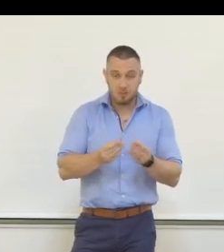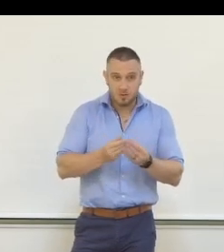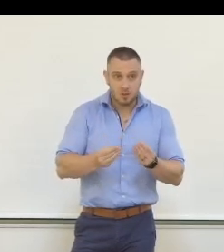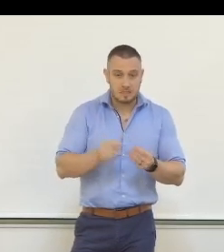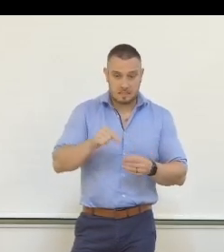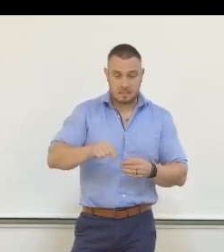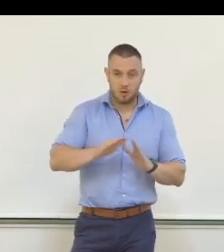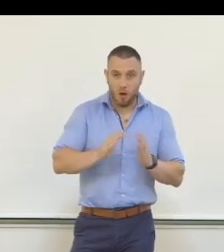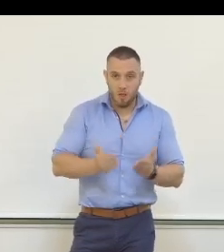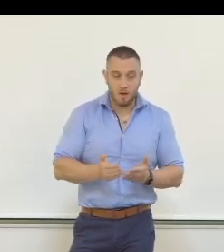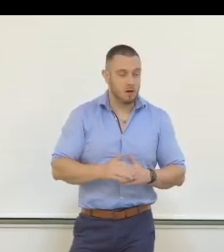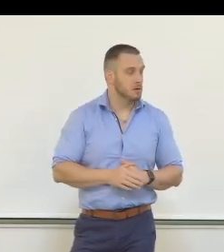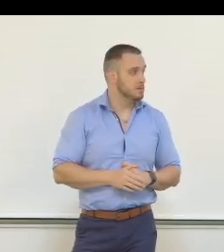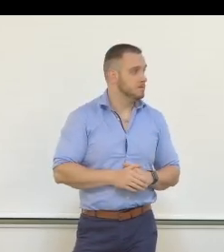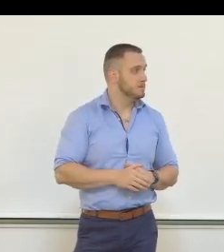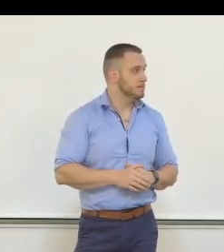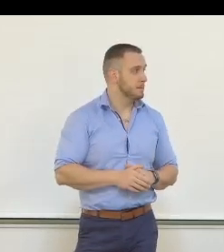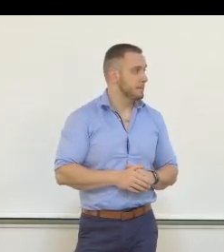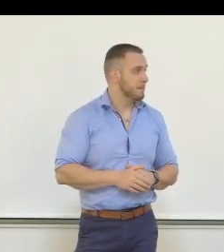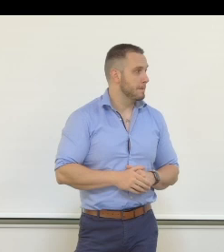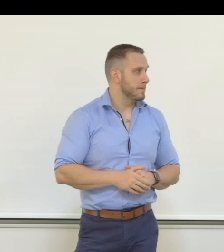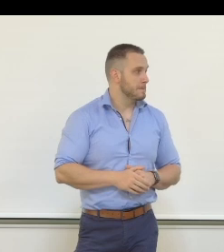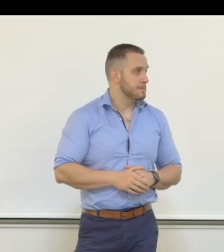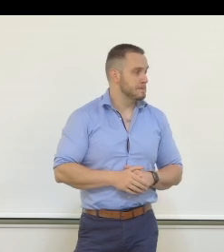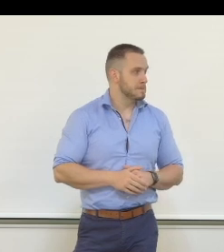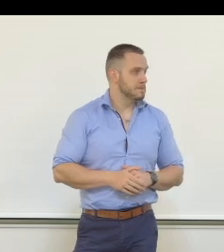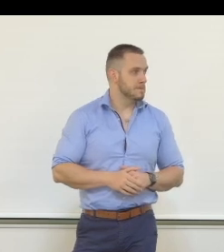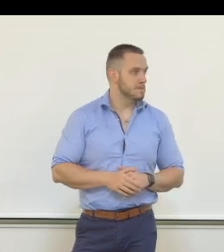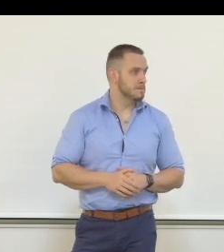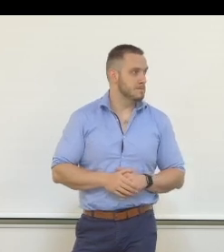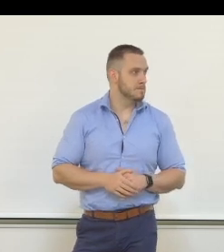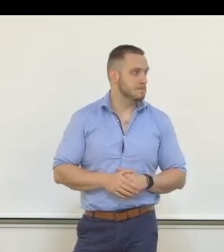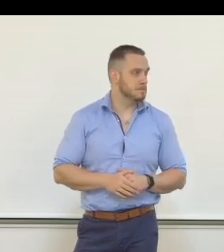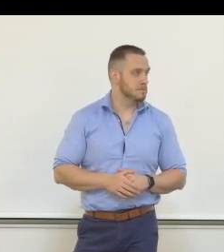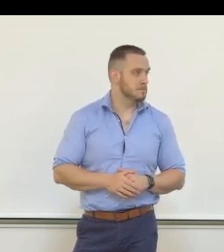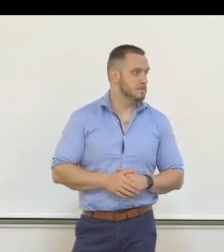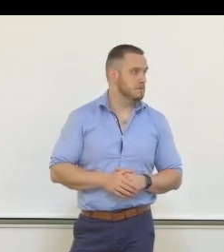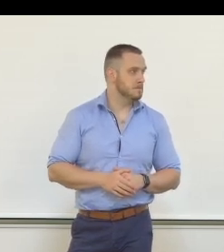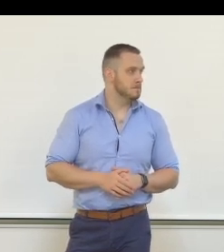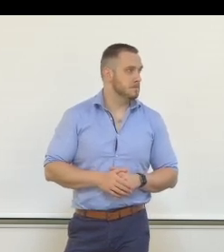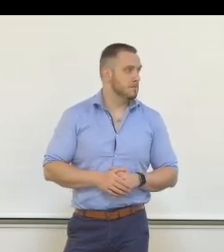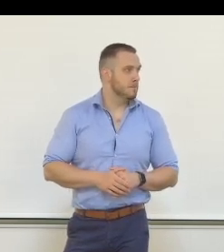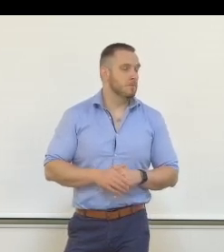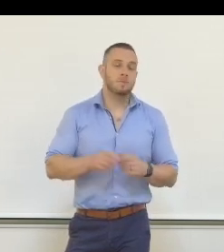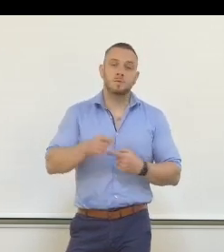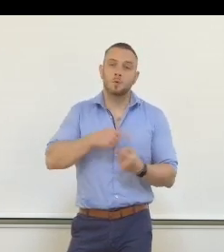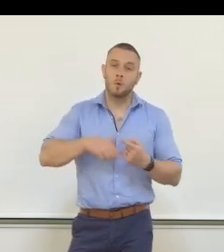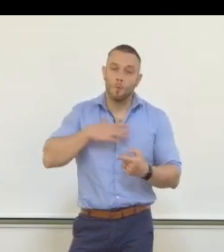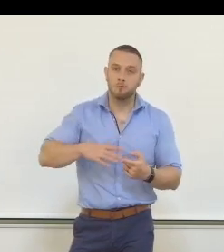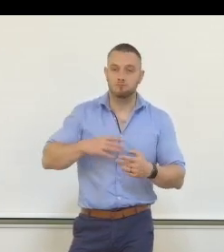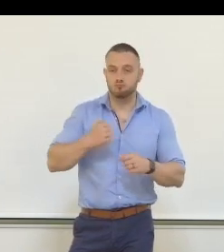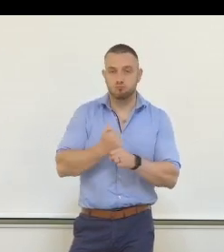well. And this is really what we're trying to get at. I mean, one thing is we want to do production on